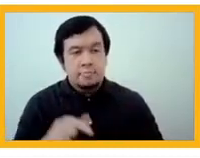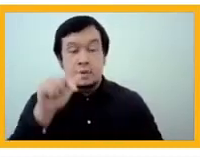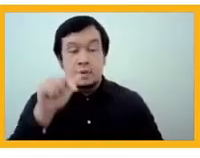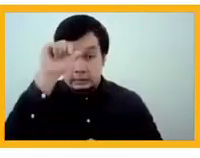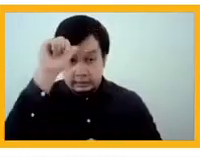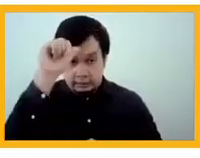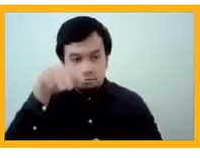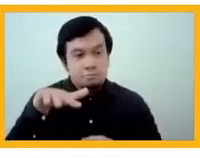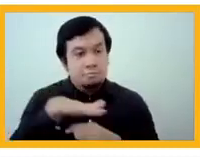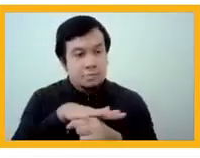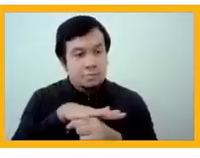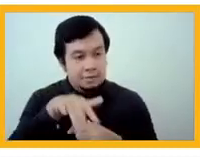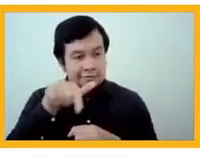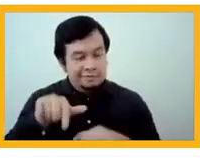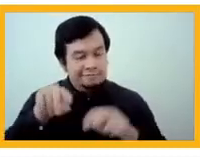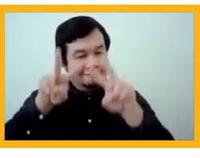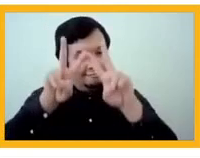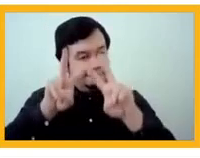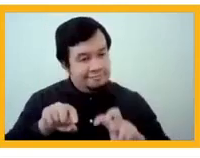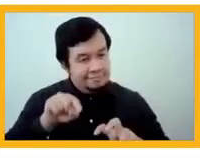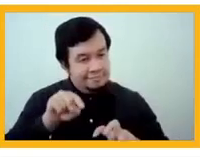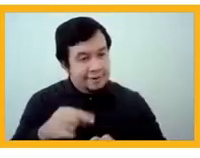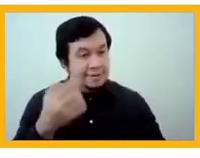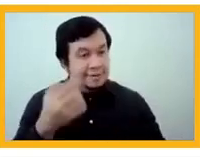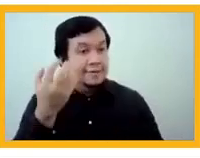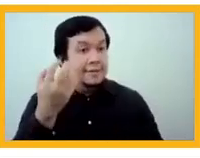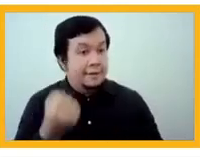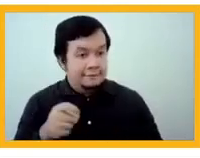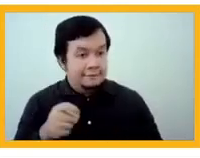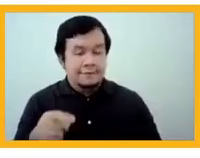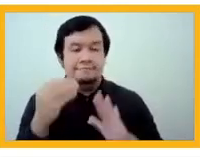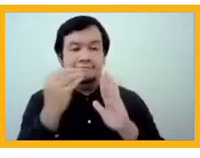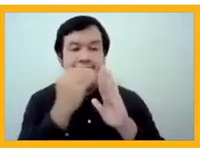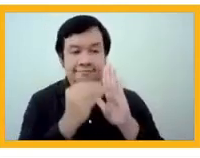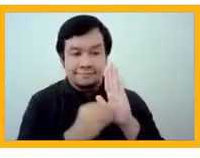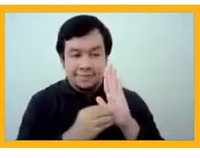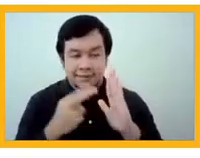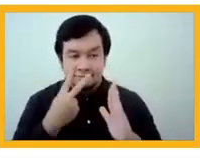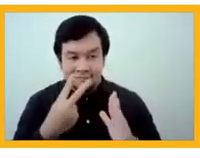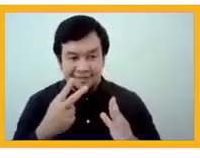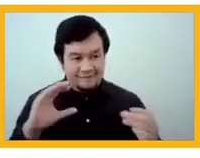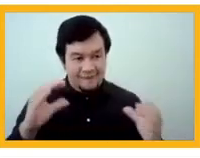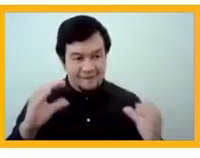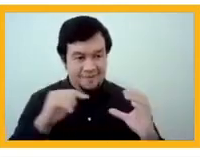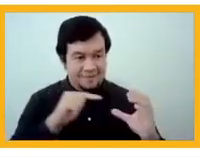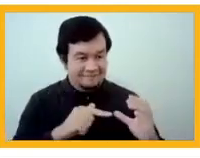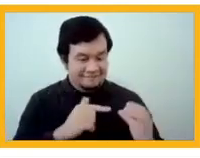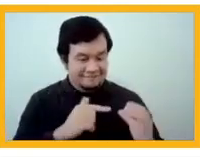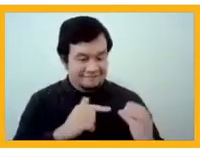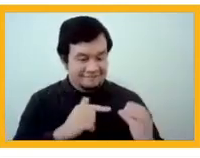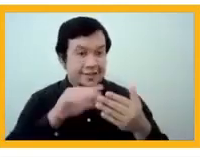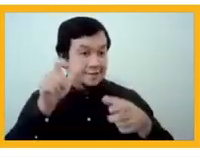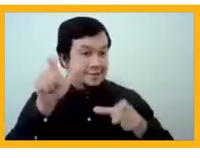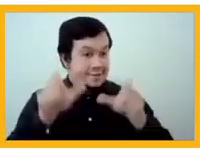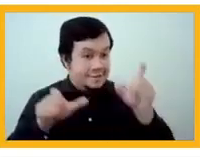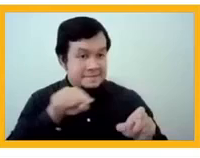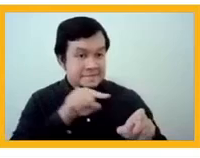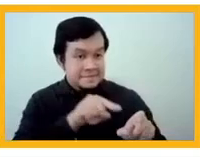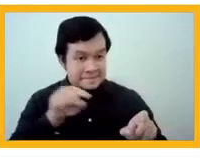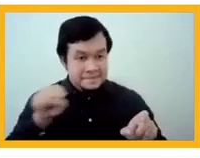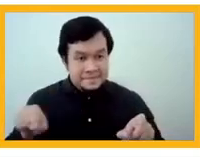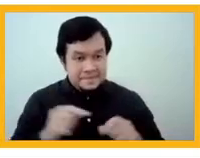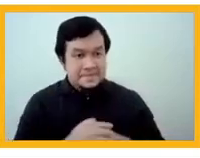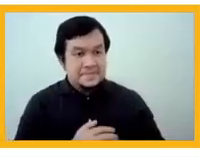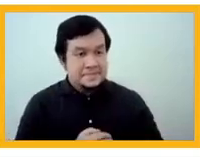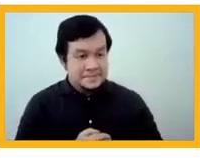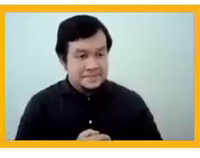have internally recorded student learning levels, and he randomly tests a bunch of these students on the same questions within 2 months of when that official